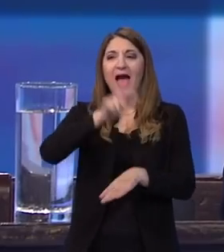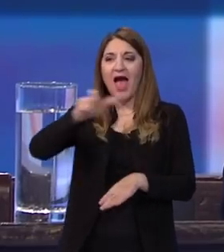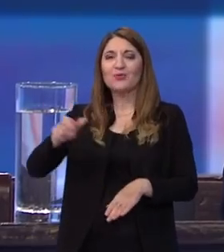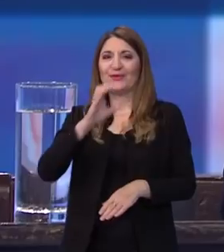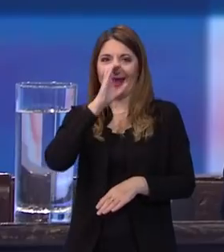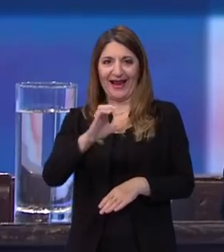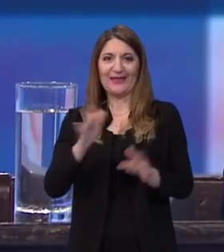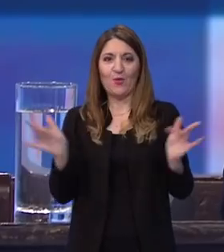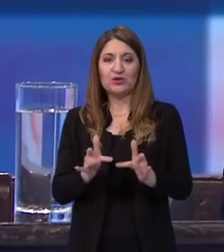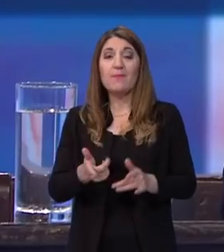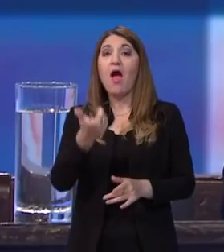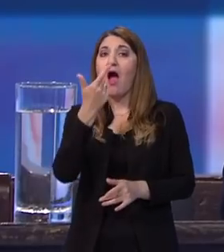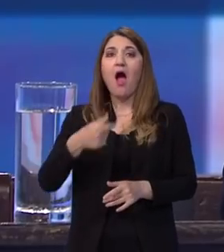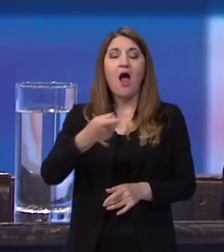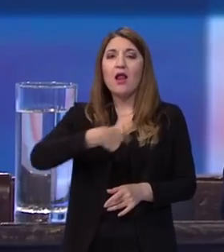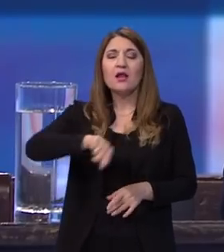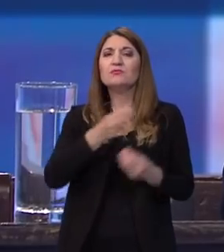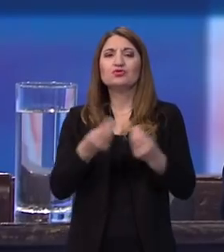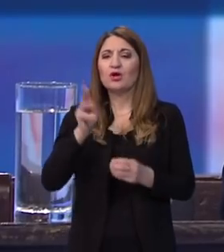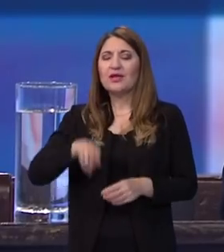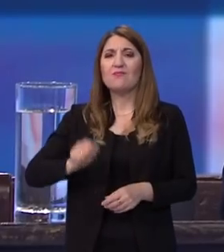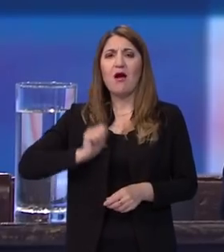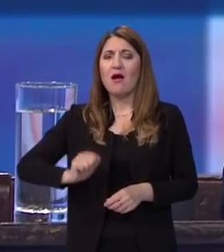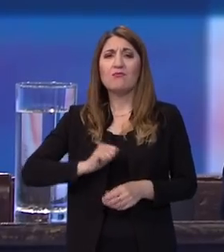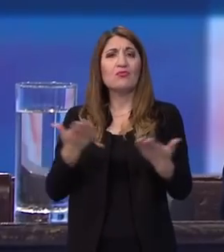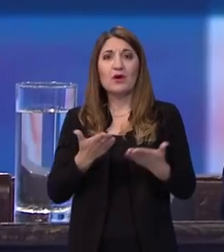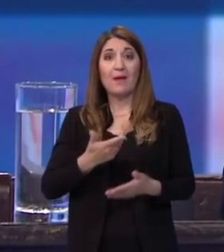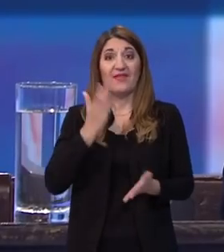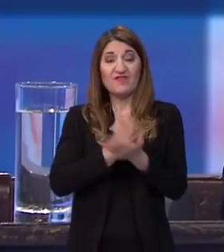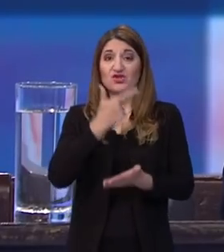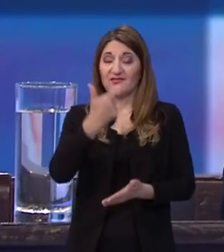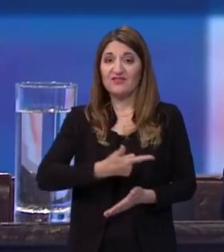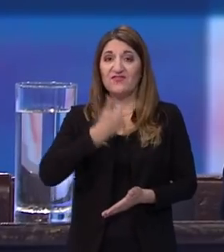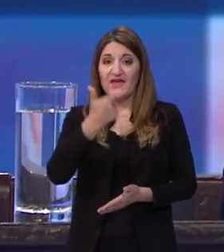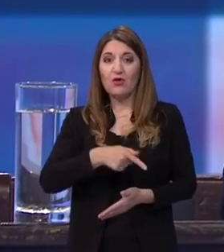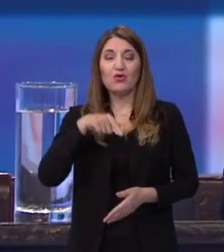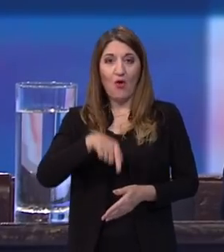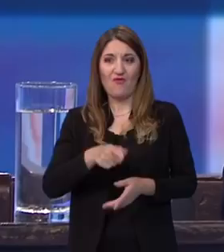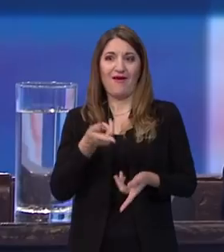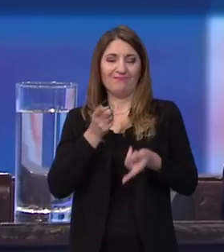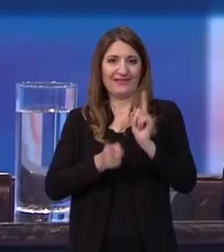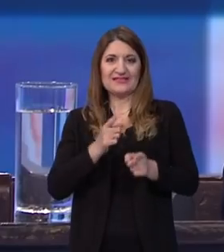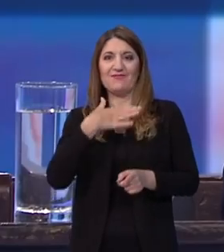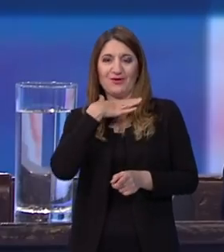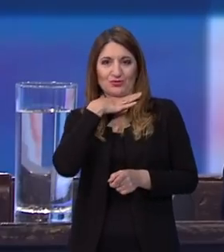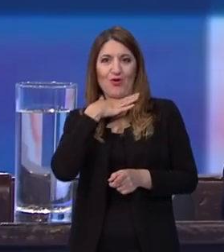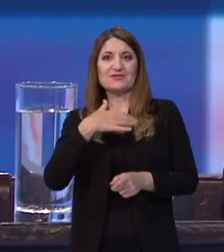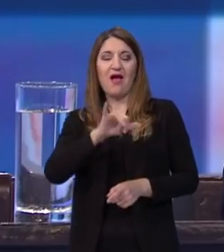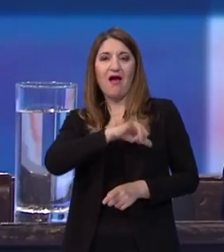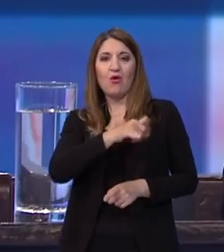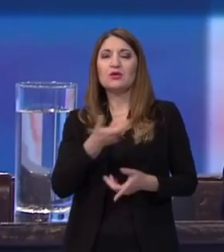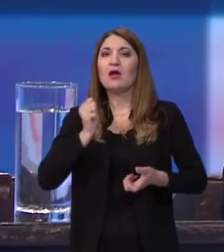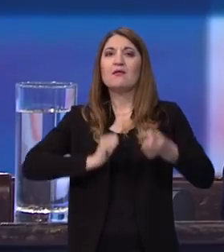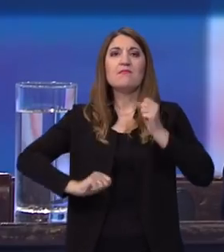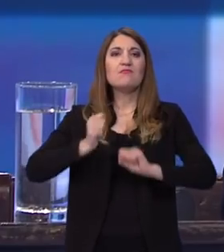we doing is what we doing is that are doing two weeks, we next few months, we are